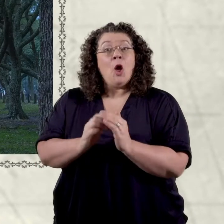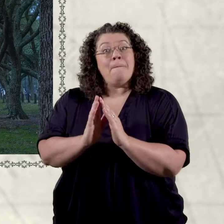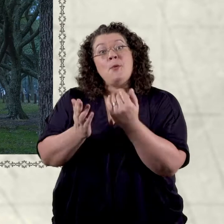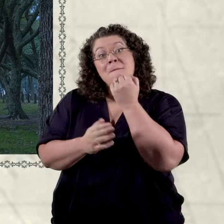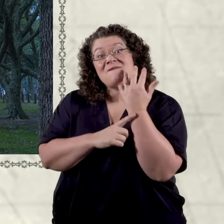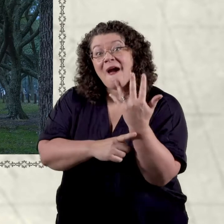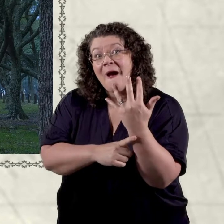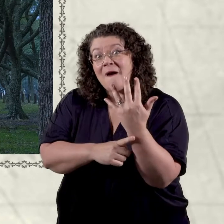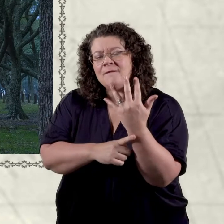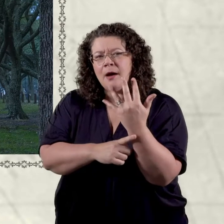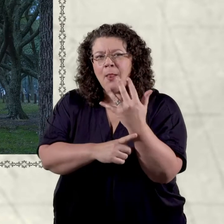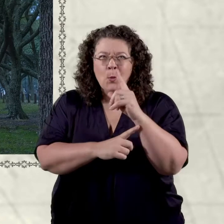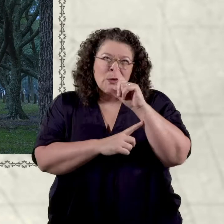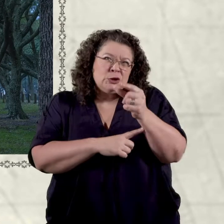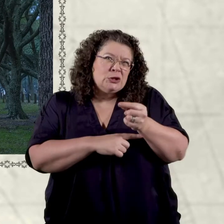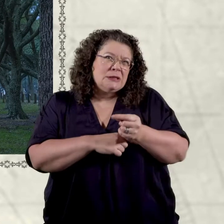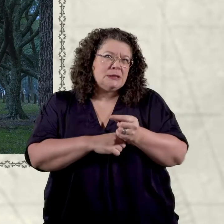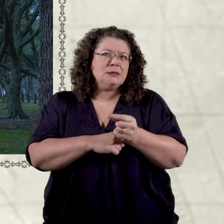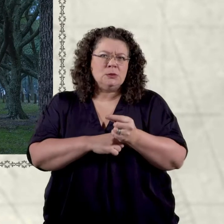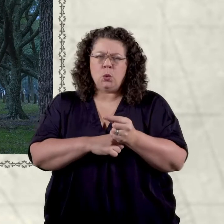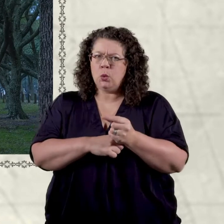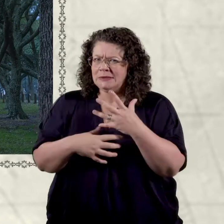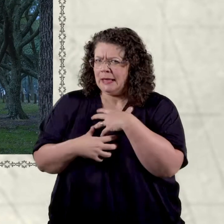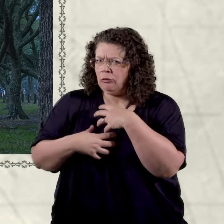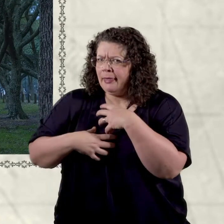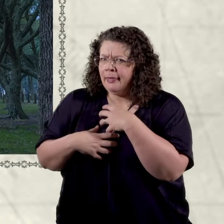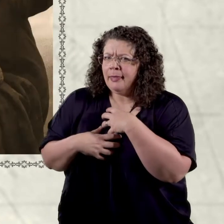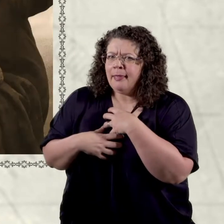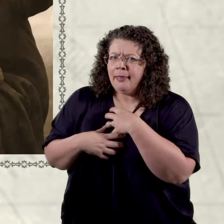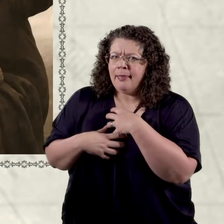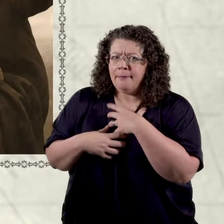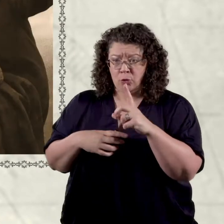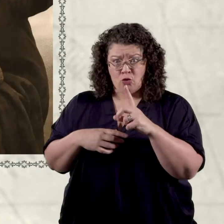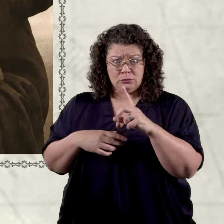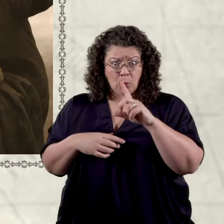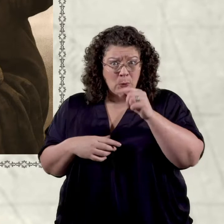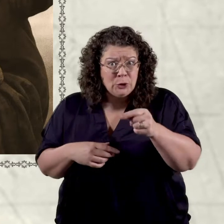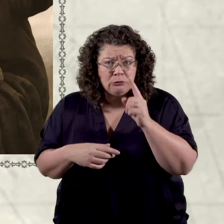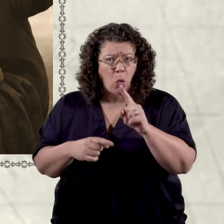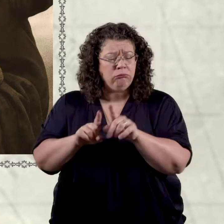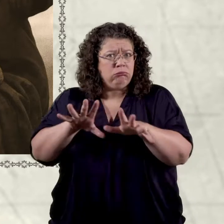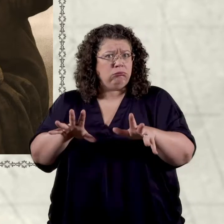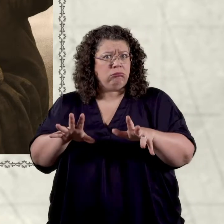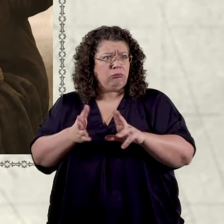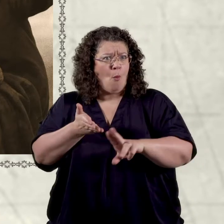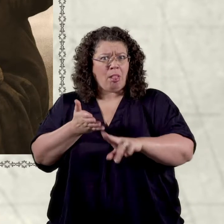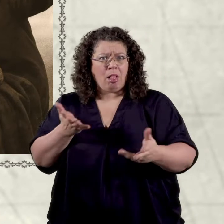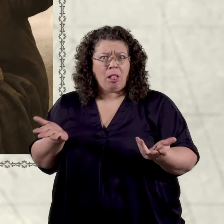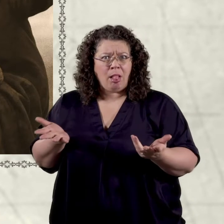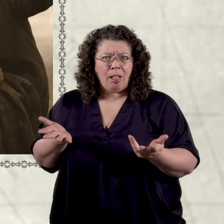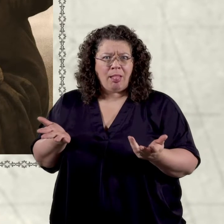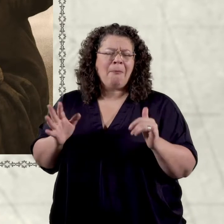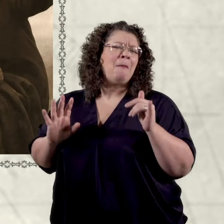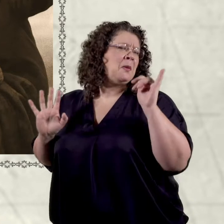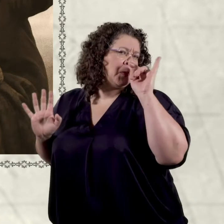Book number 5, The Witches. Oh, a scary one. Because the witches look like normal people.